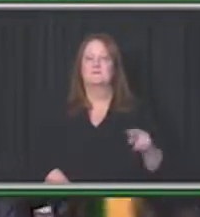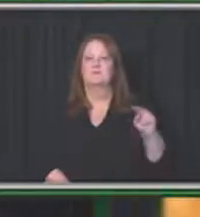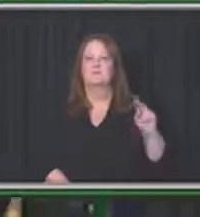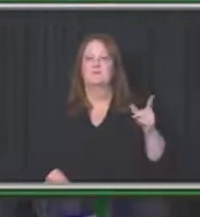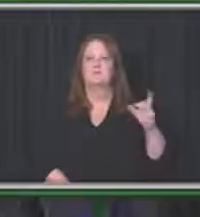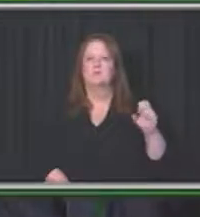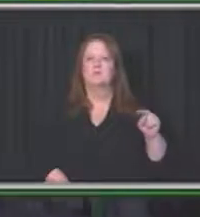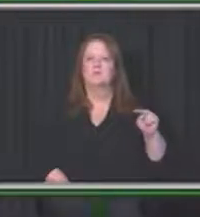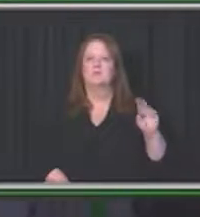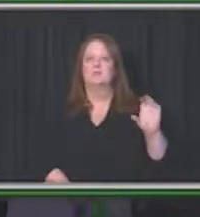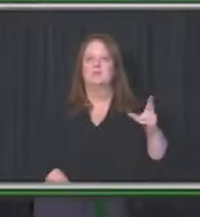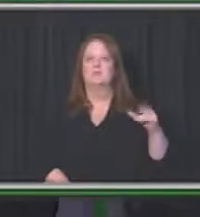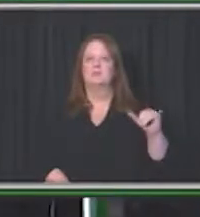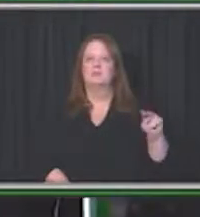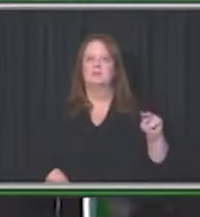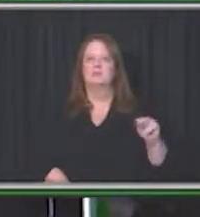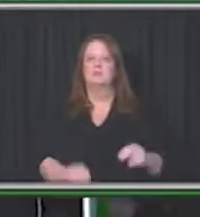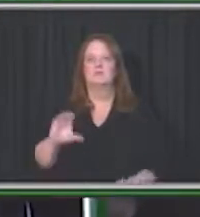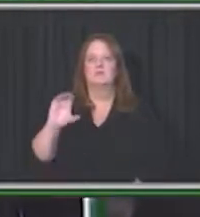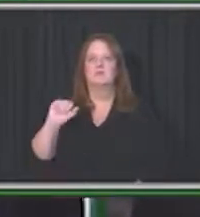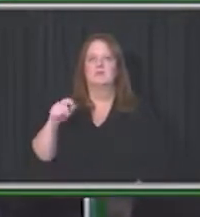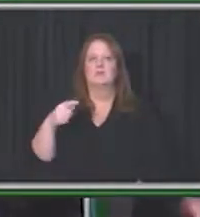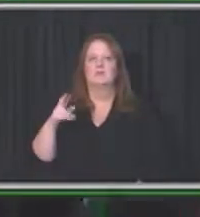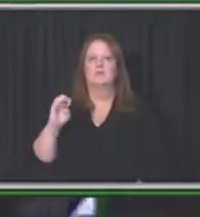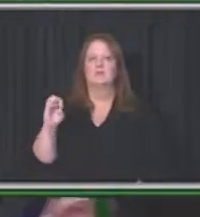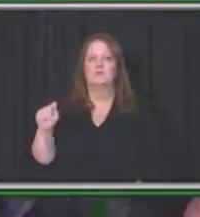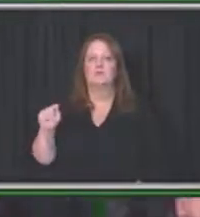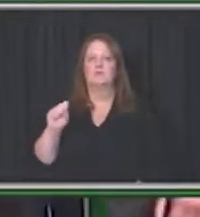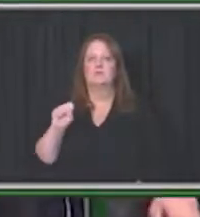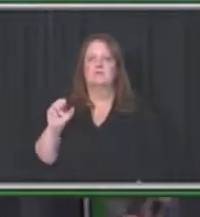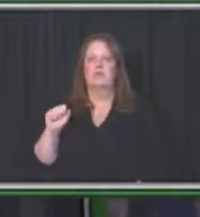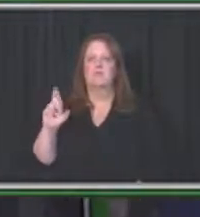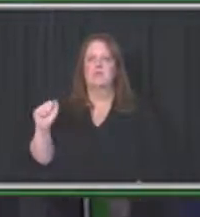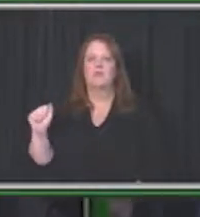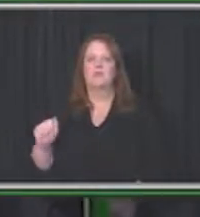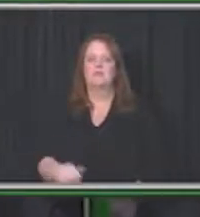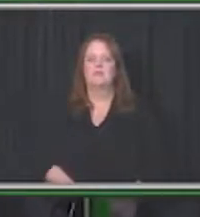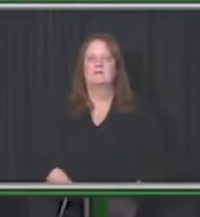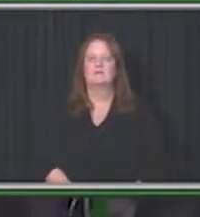Yunjin Chen. Gurpreet Samara.